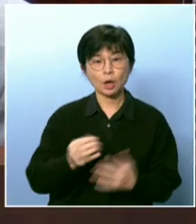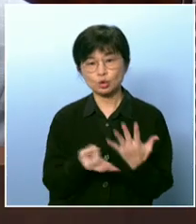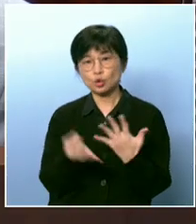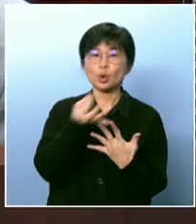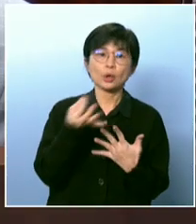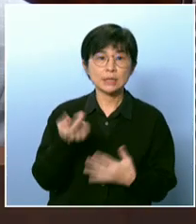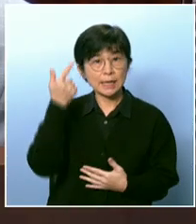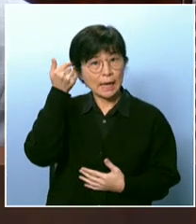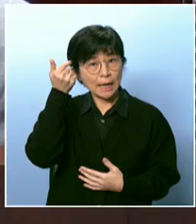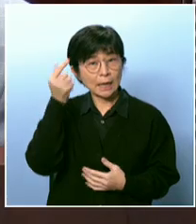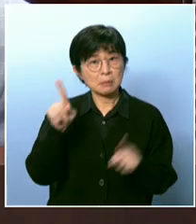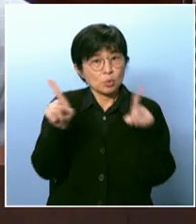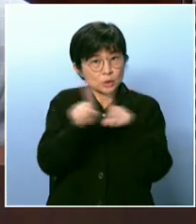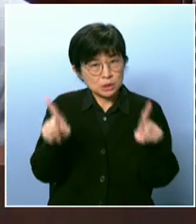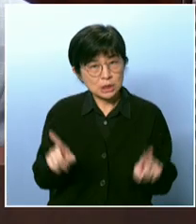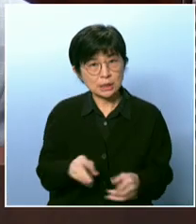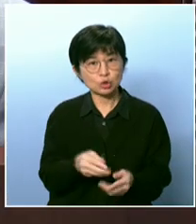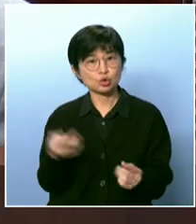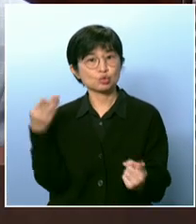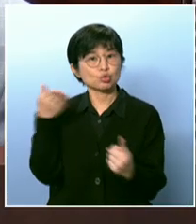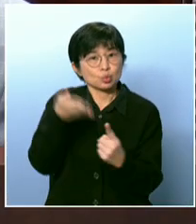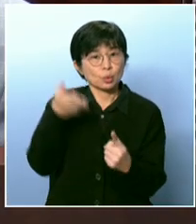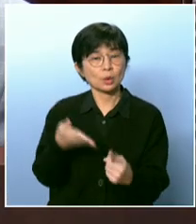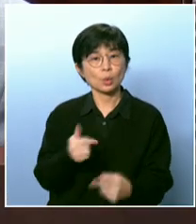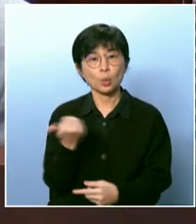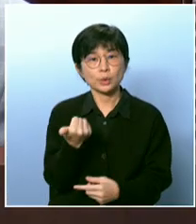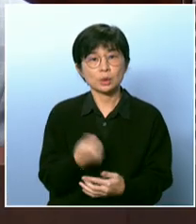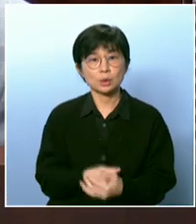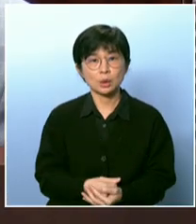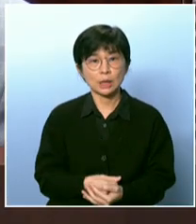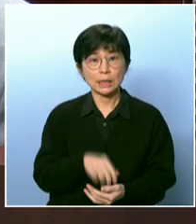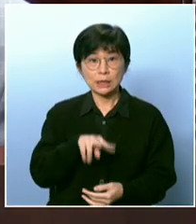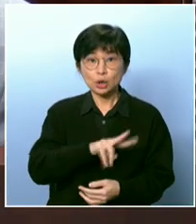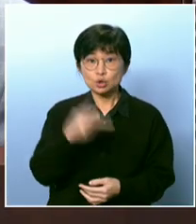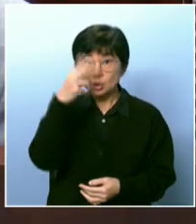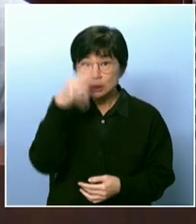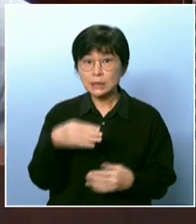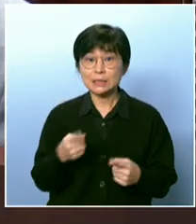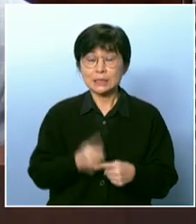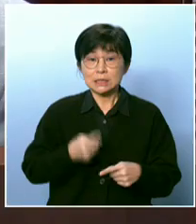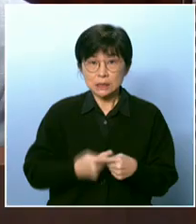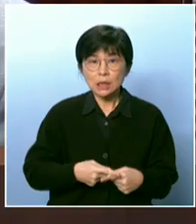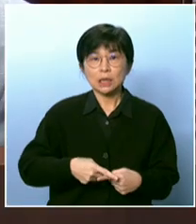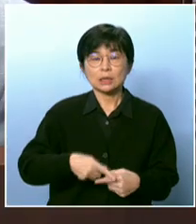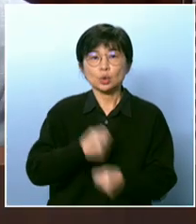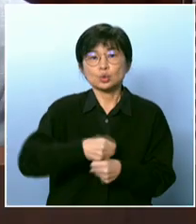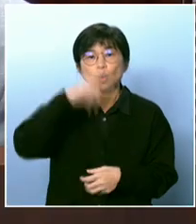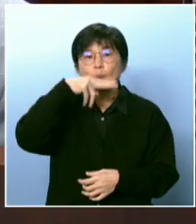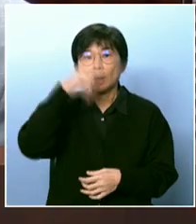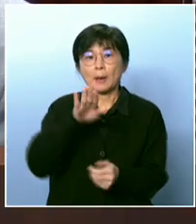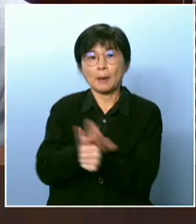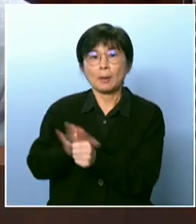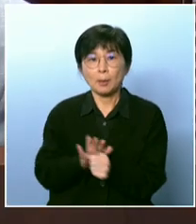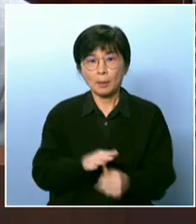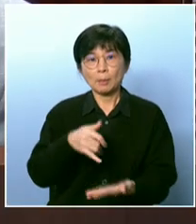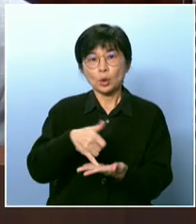constantly changing. We have been constantly identifying things to improve on, to be more targeted.